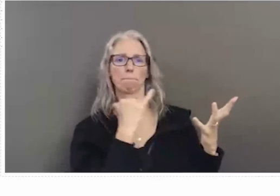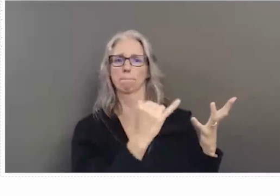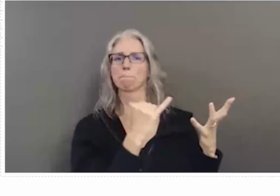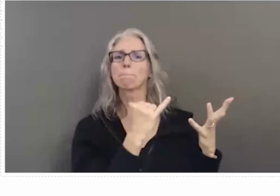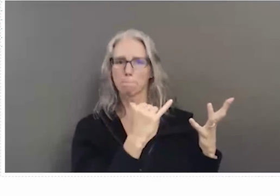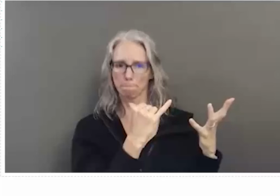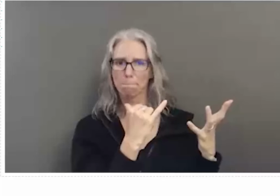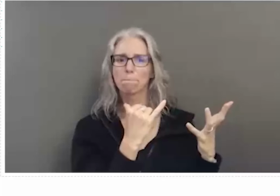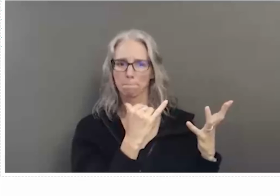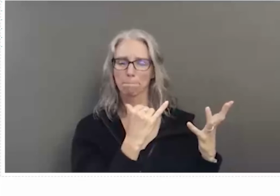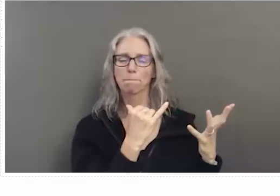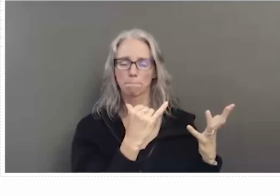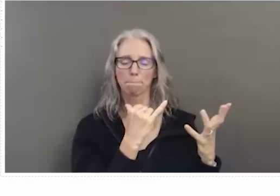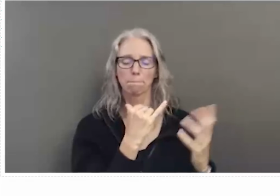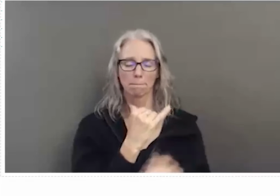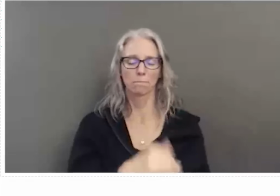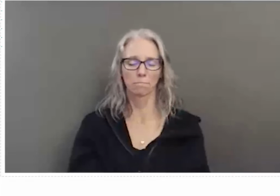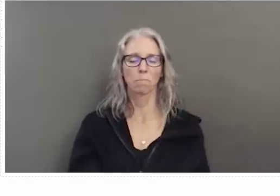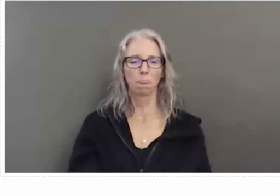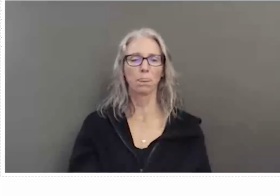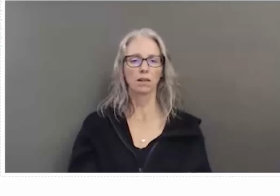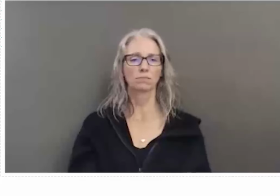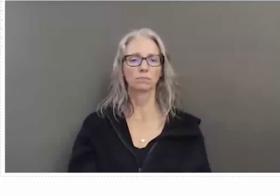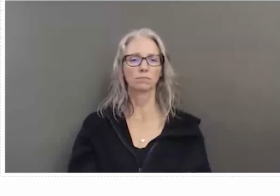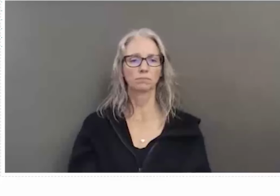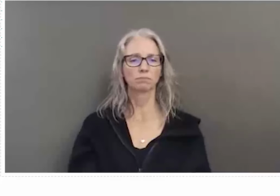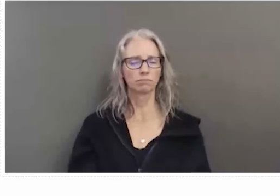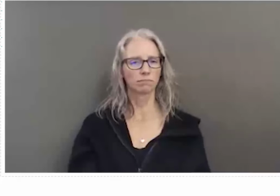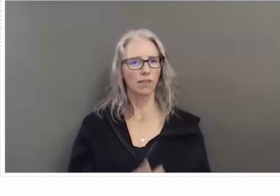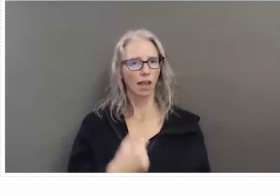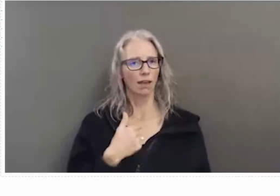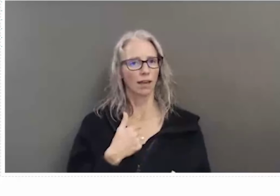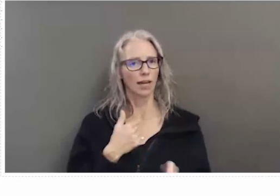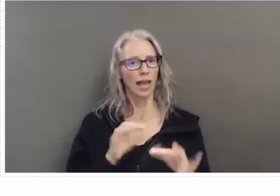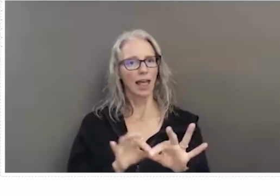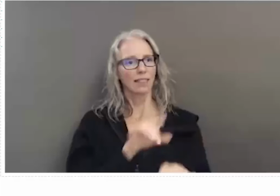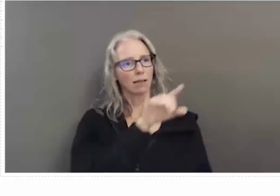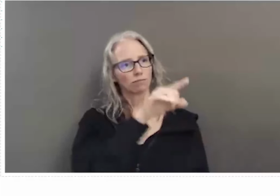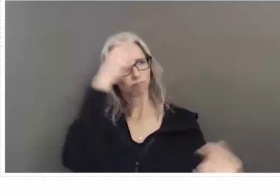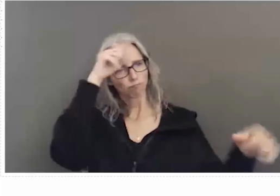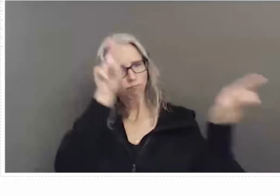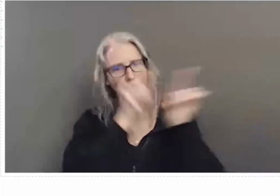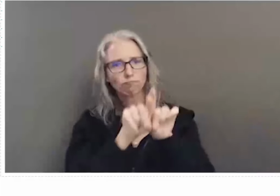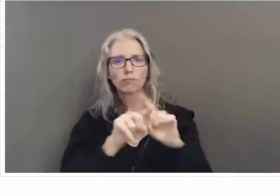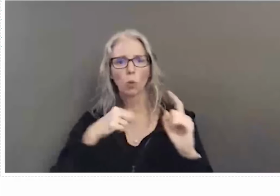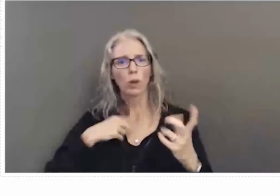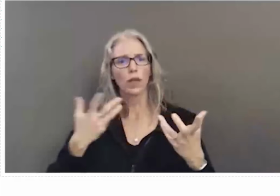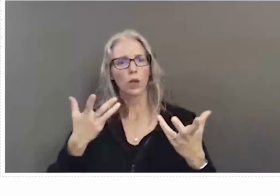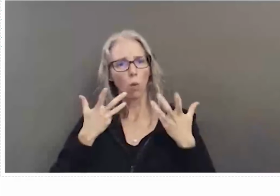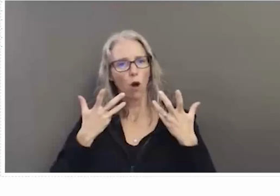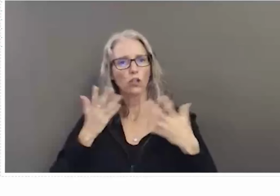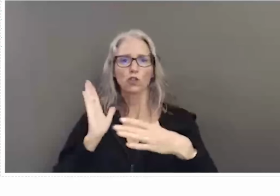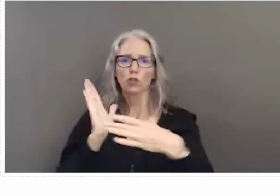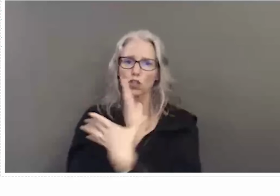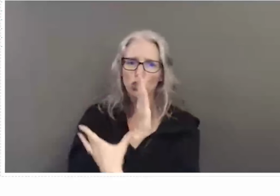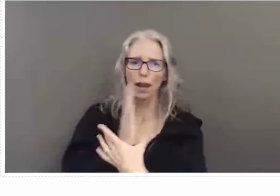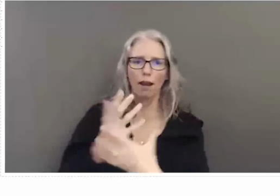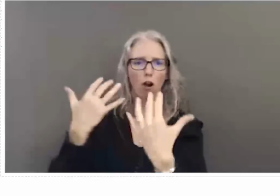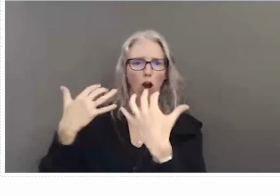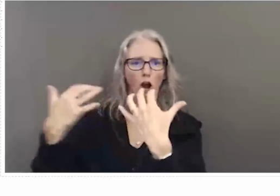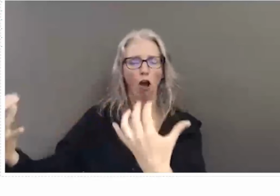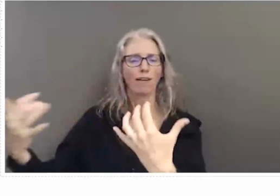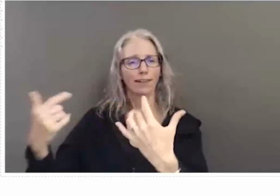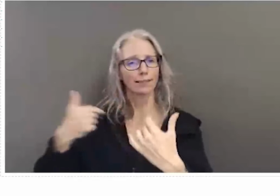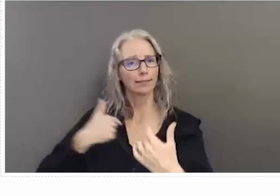work that we want to share with our audiences. Um, and specifically, TD